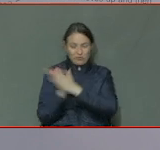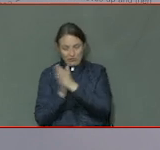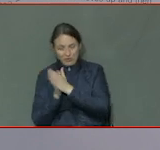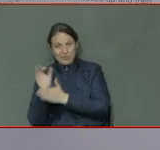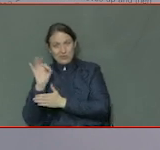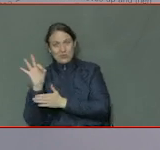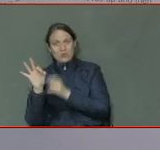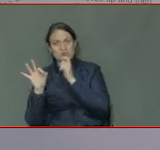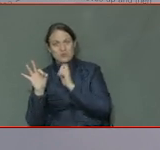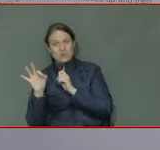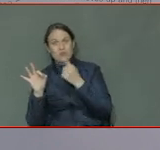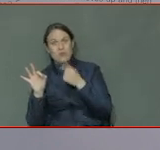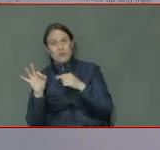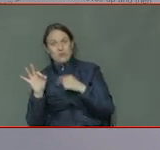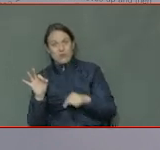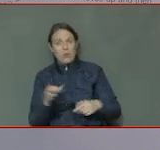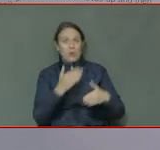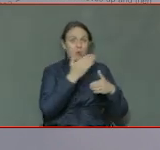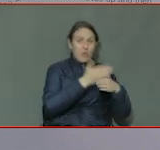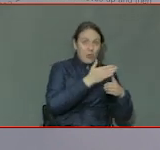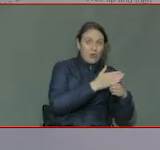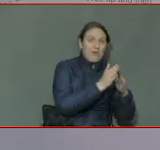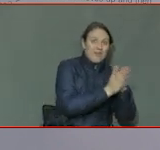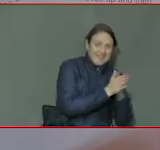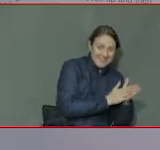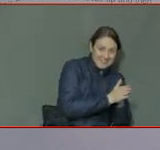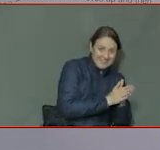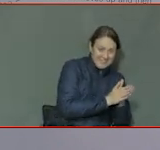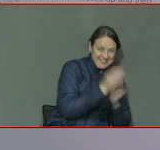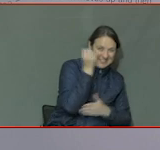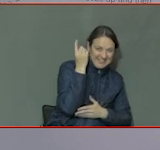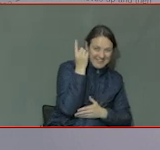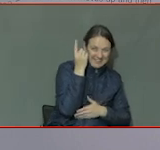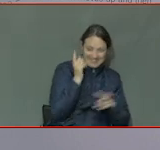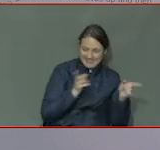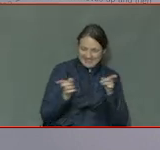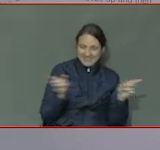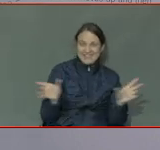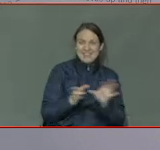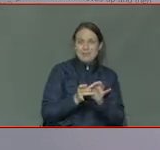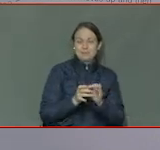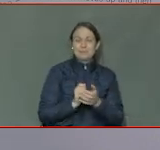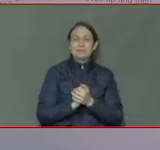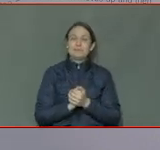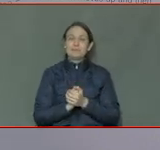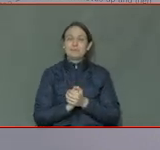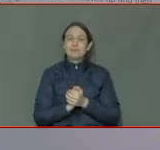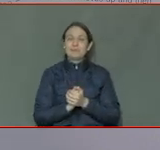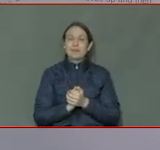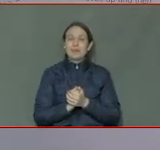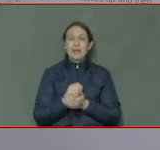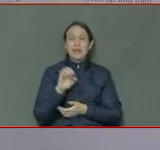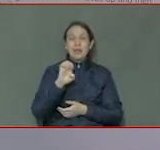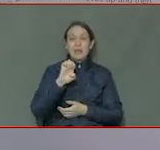want to work out the work done by friction. And now, energy